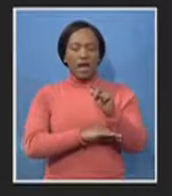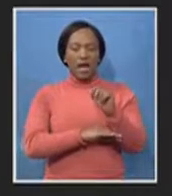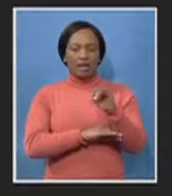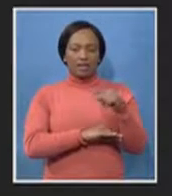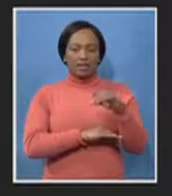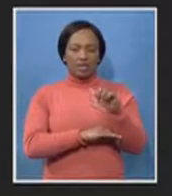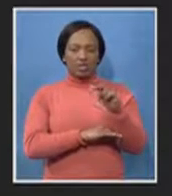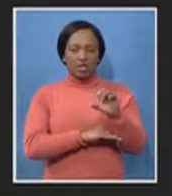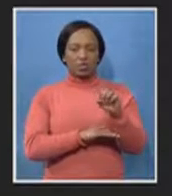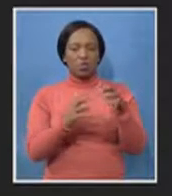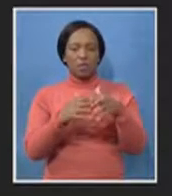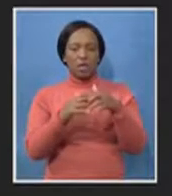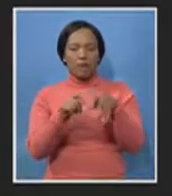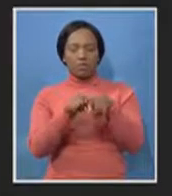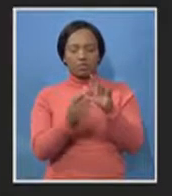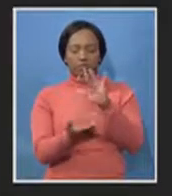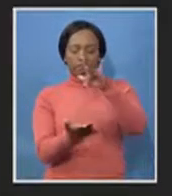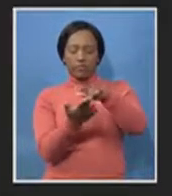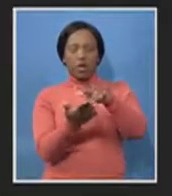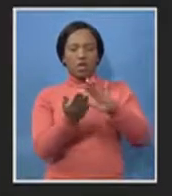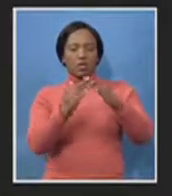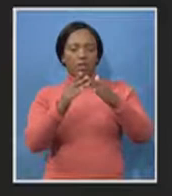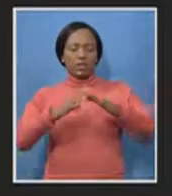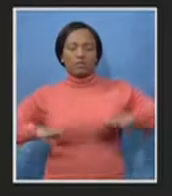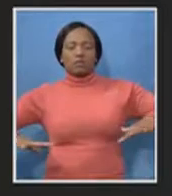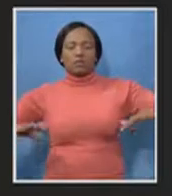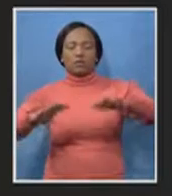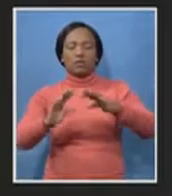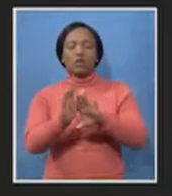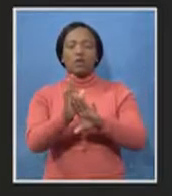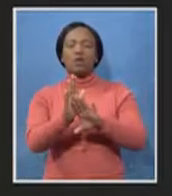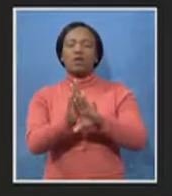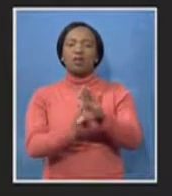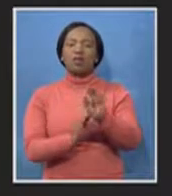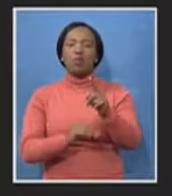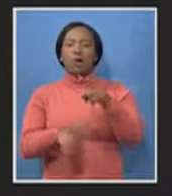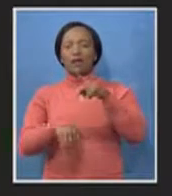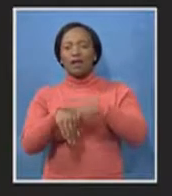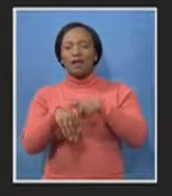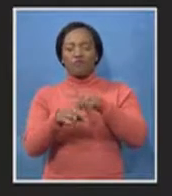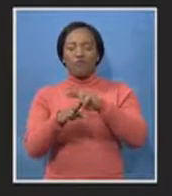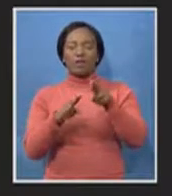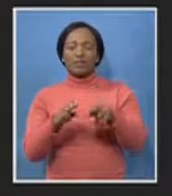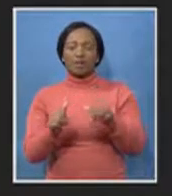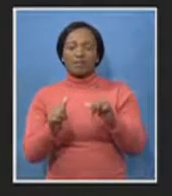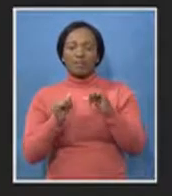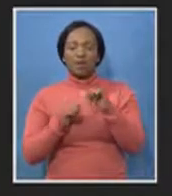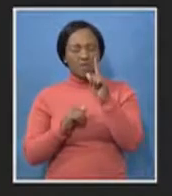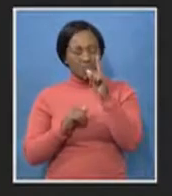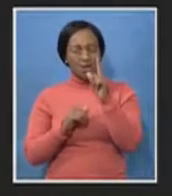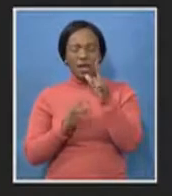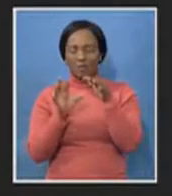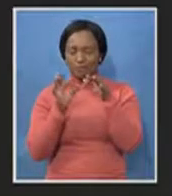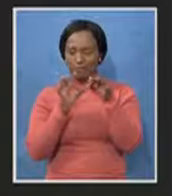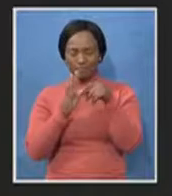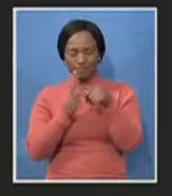and decrease that turnaround time. Remember, I'm insisting on the turnaround time, which is defined as the time which you collect